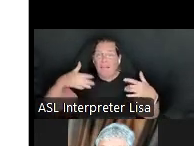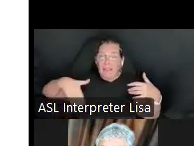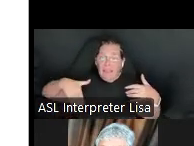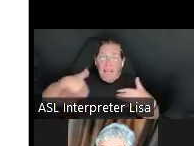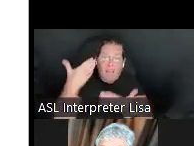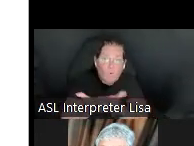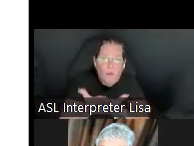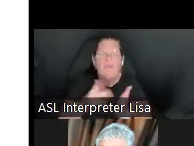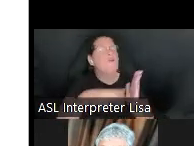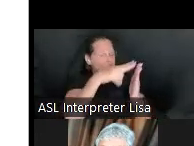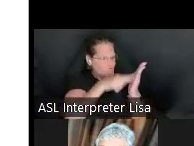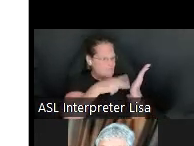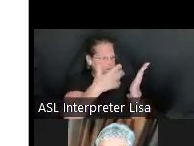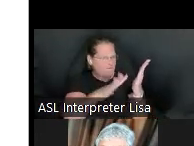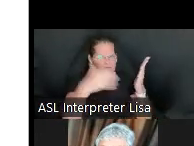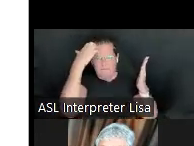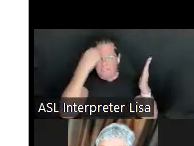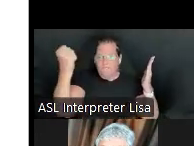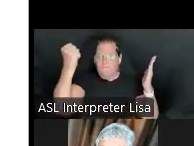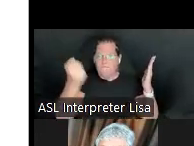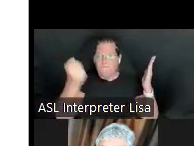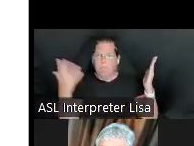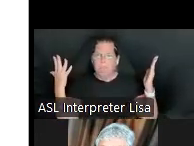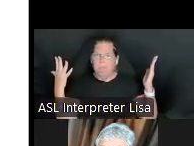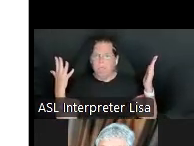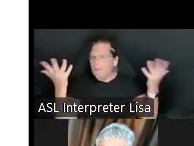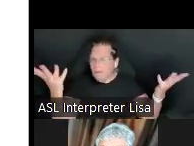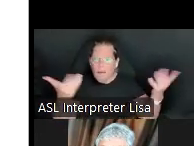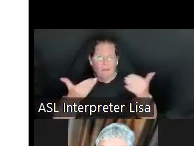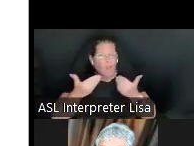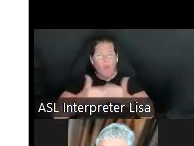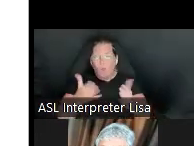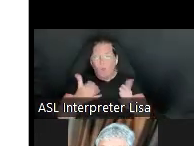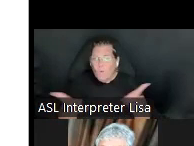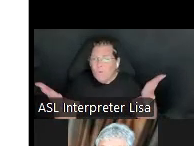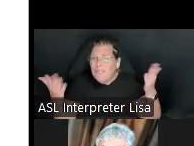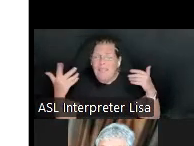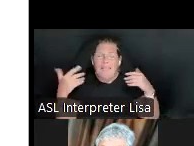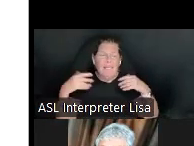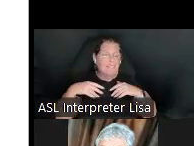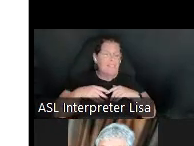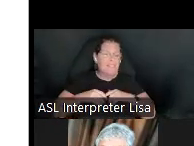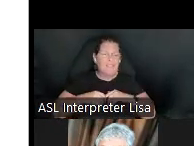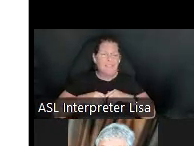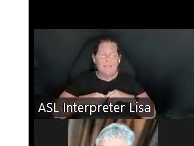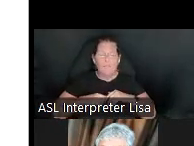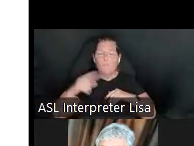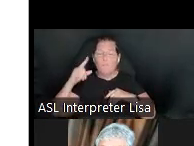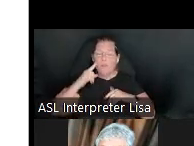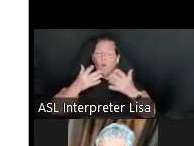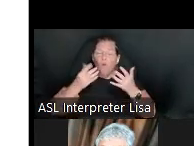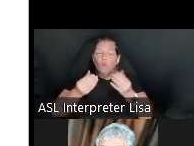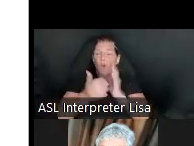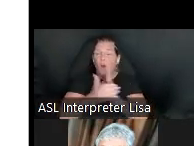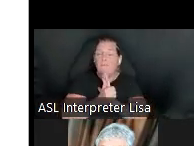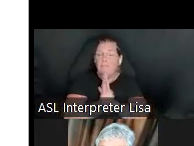have read. They're always losing things. When we think about soft skills and people